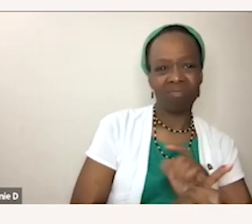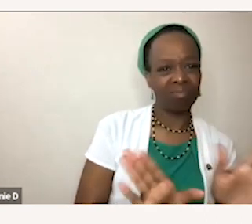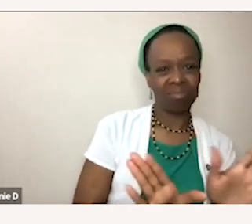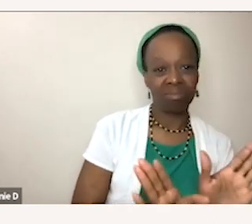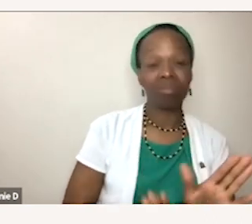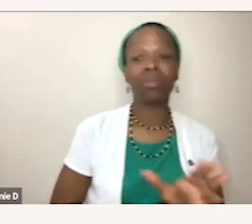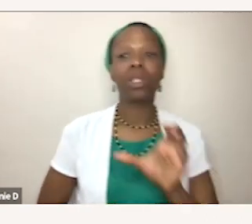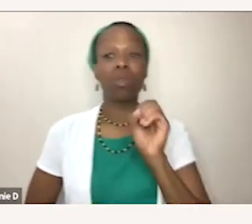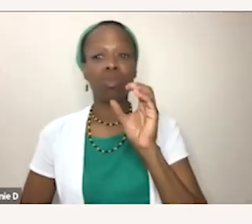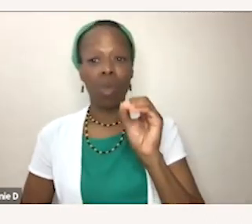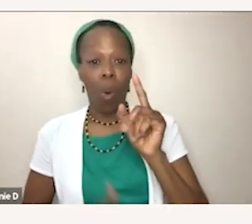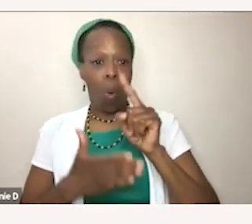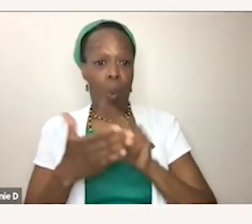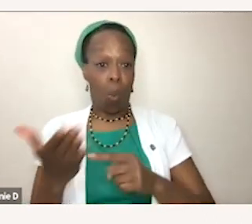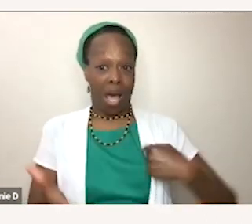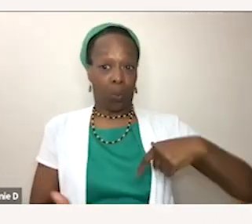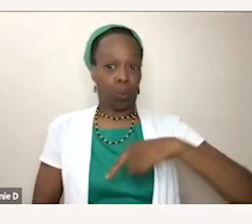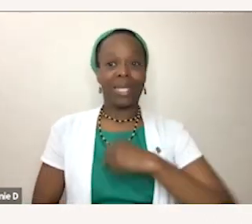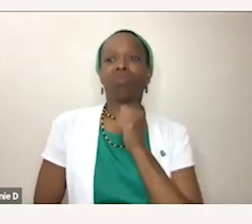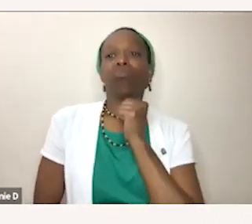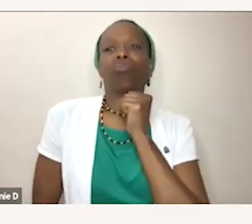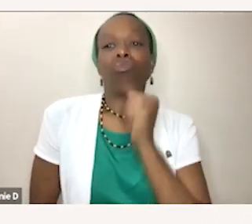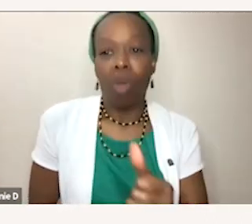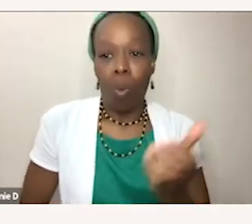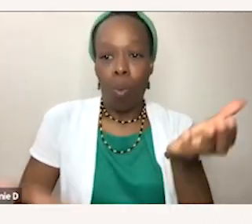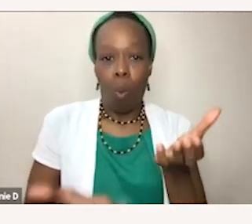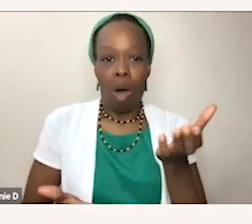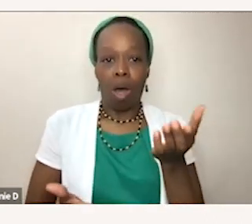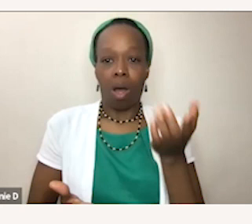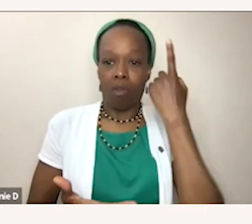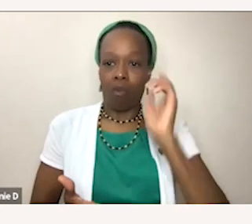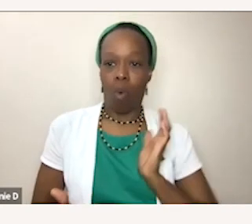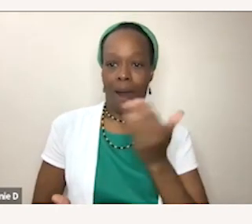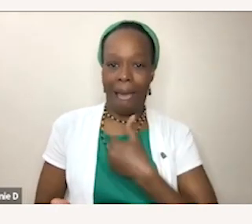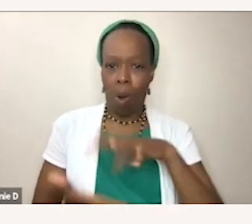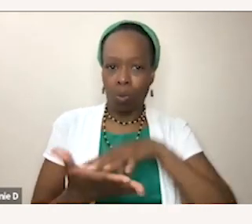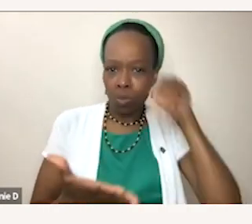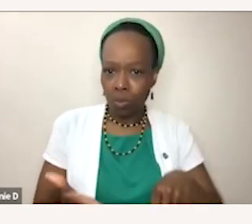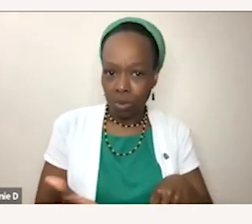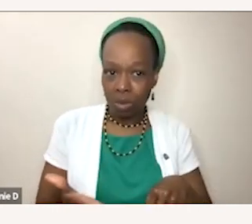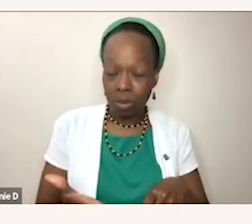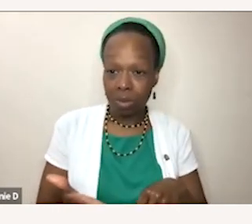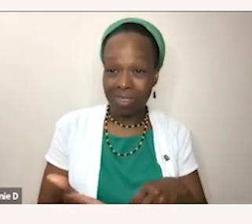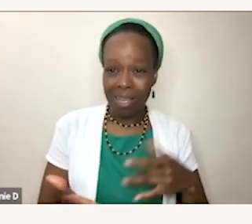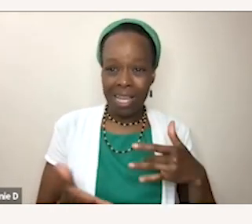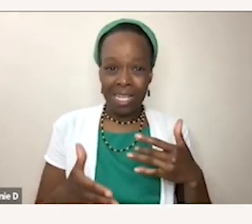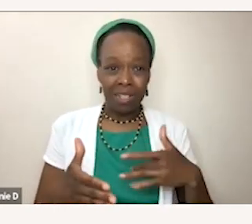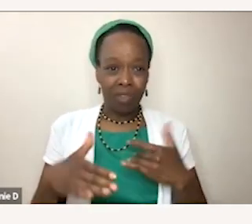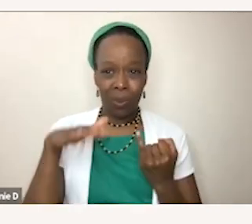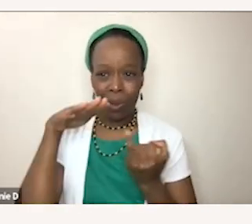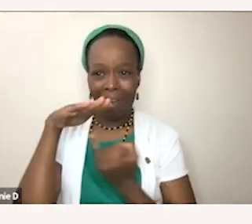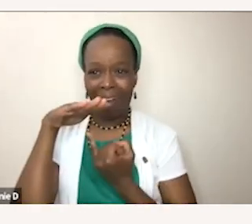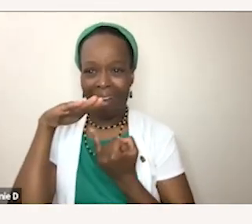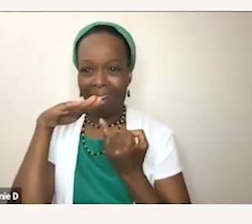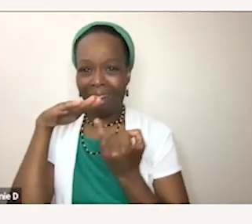And so what we don't want for our students, right? We don't want them to feel alienated or